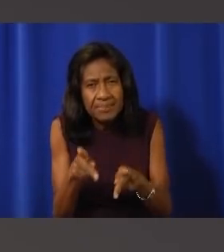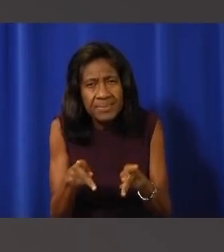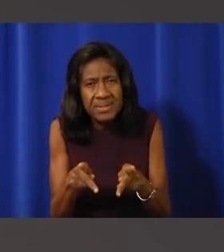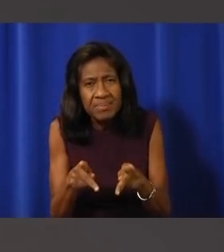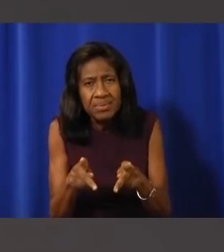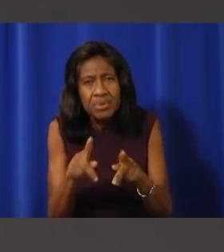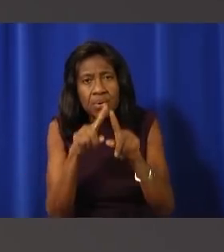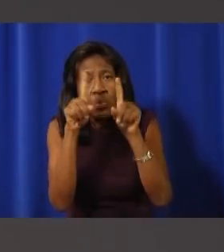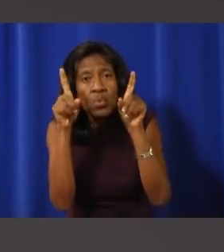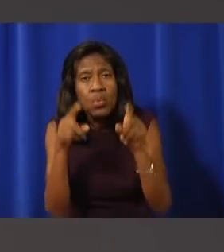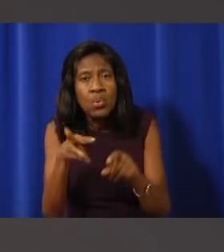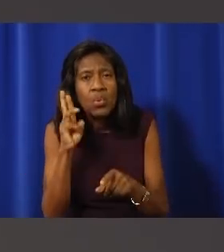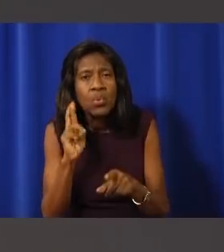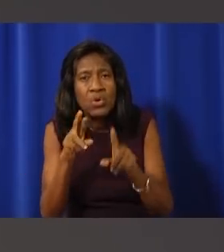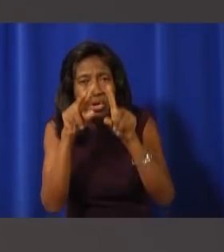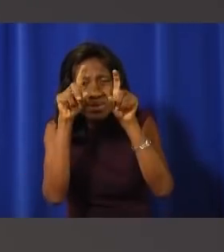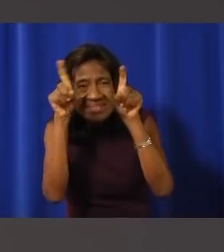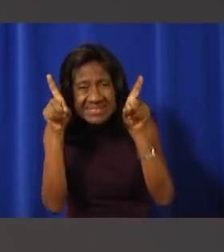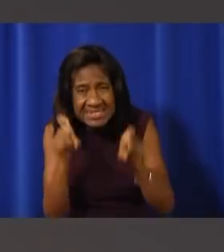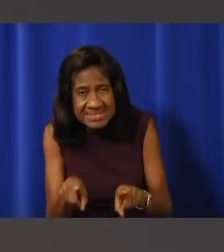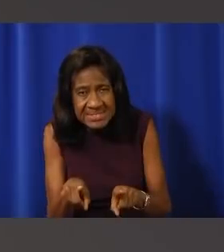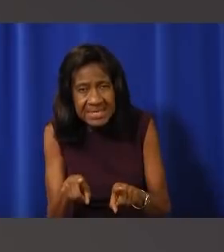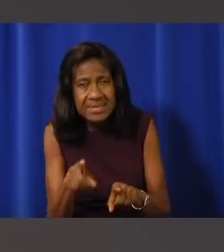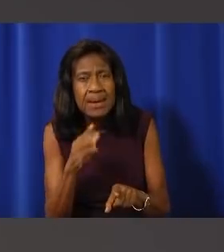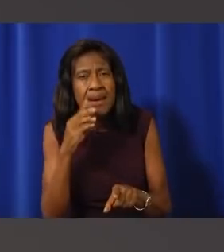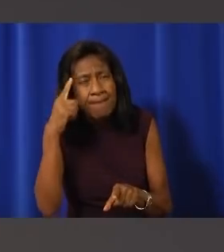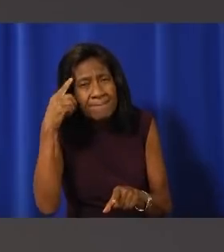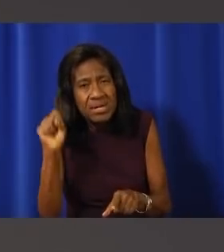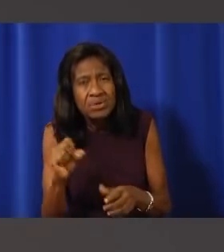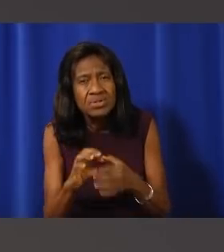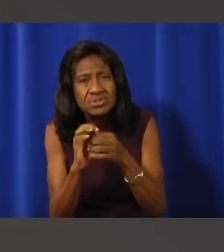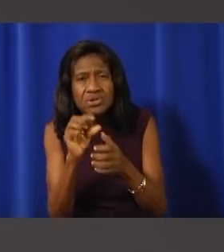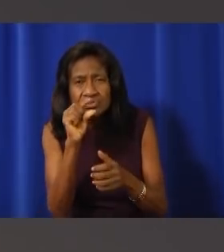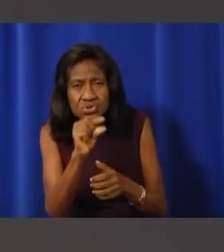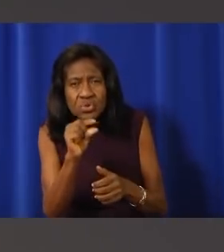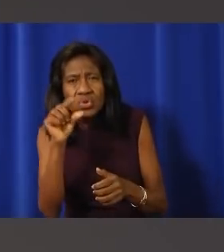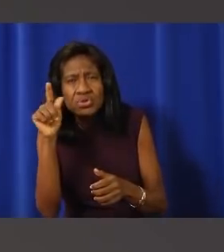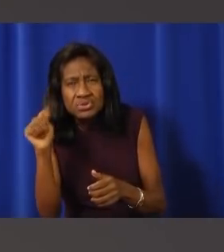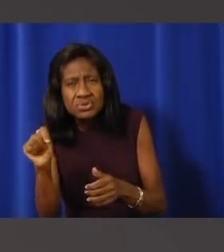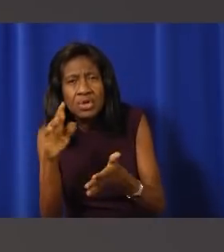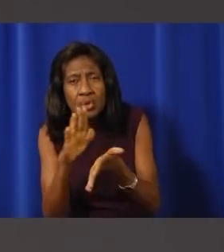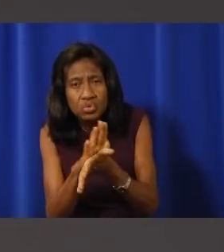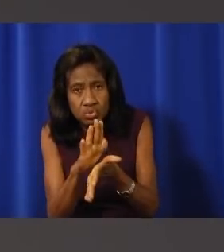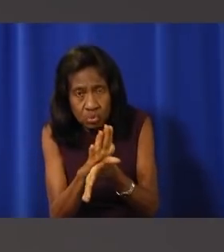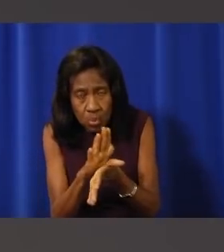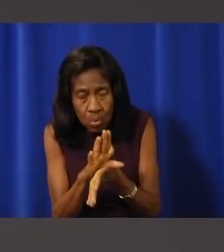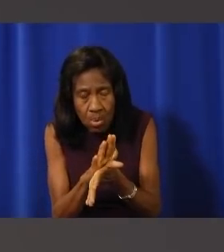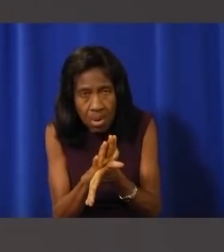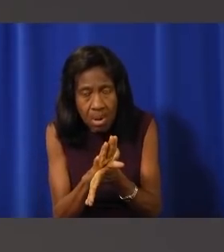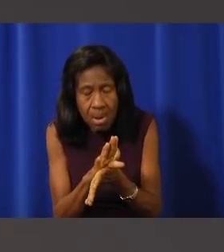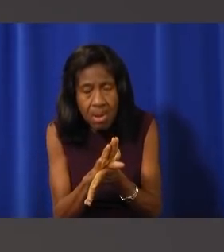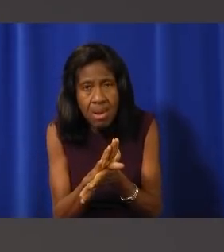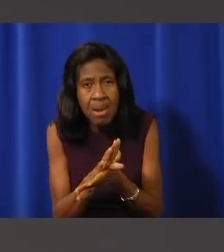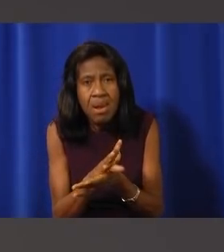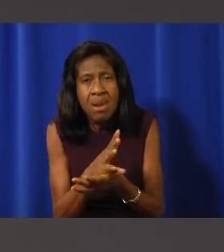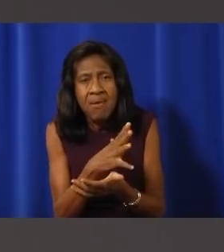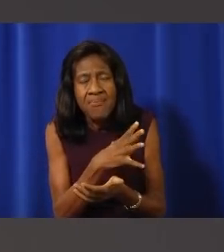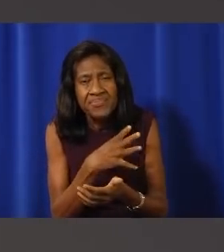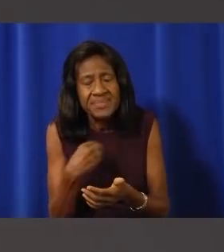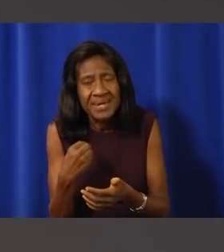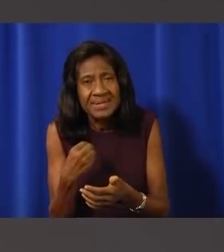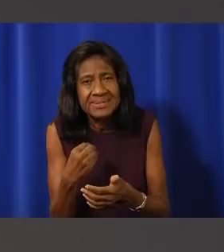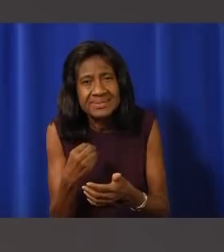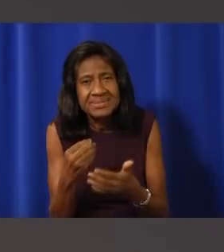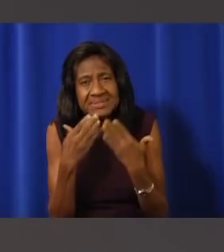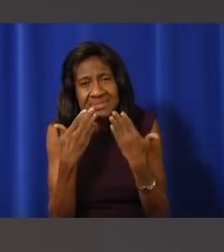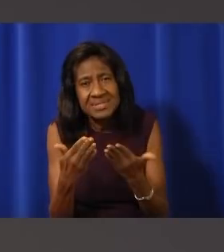virtually open invitation at Georgetown Primary School that Public Health were able to achieve today, and I'm very grateful to the team for again springing into action,